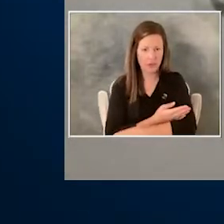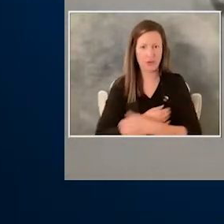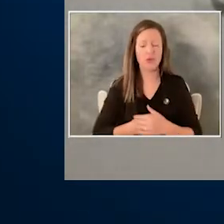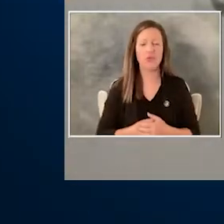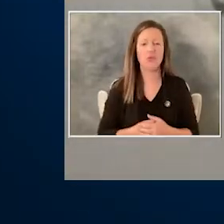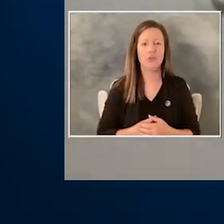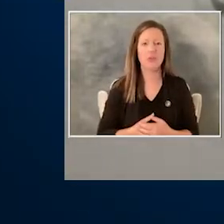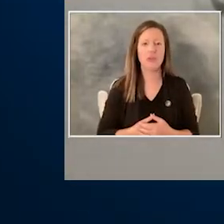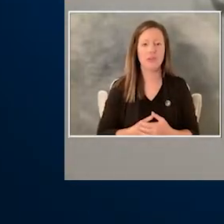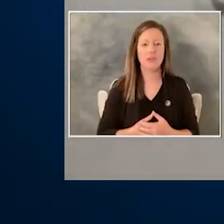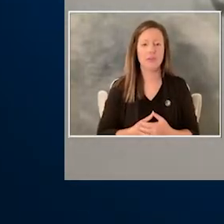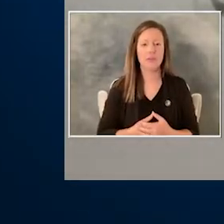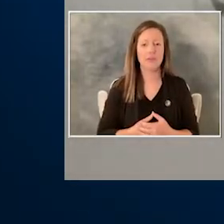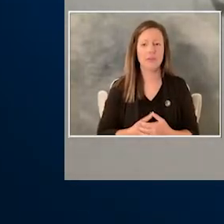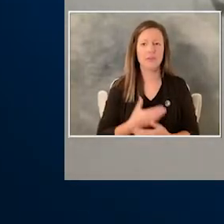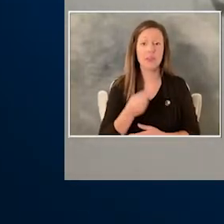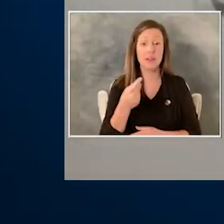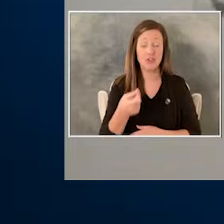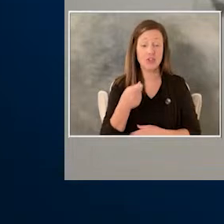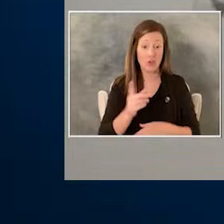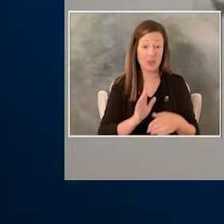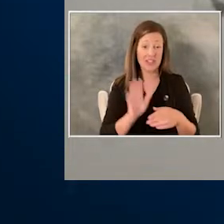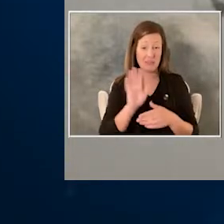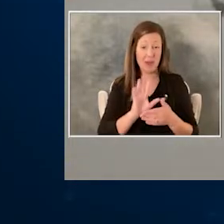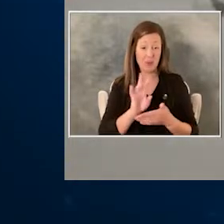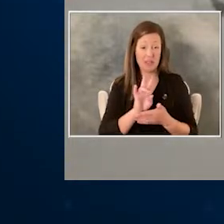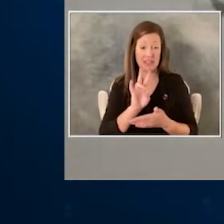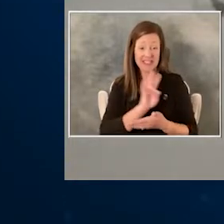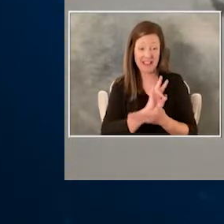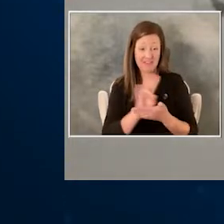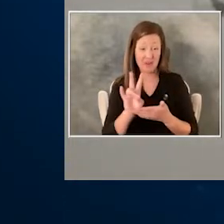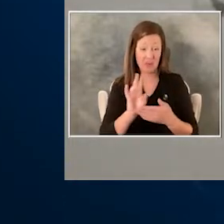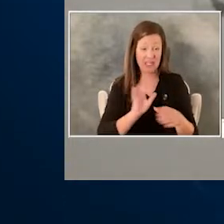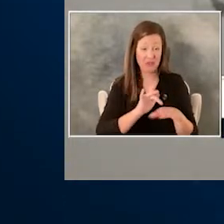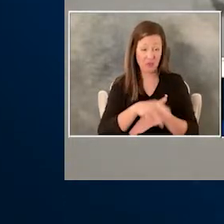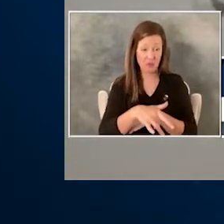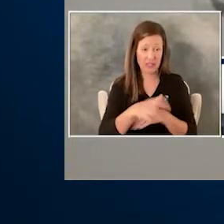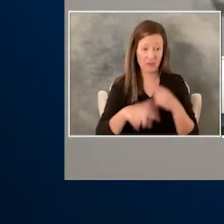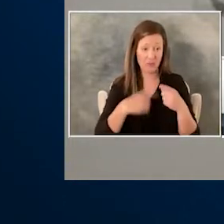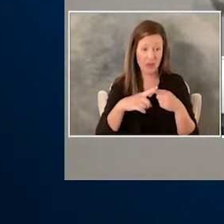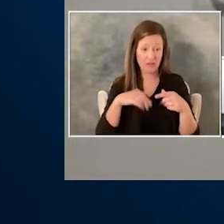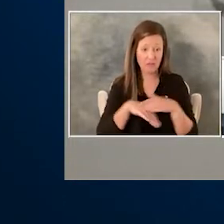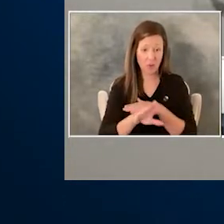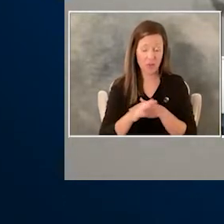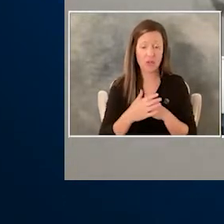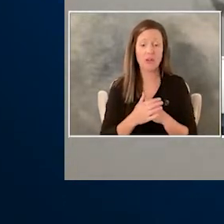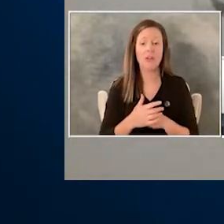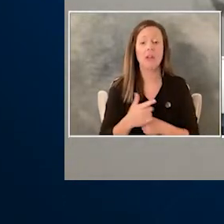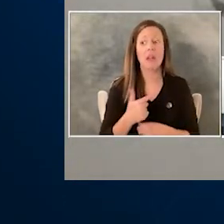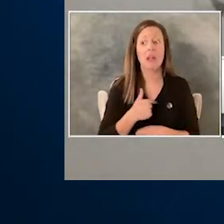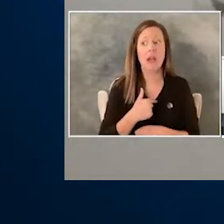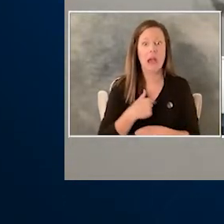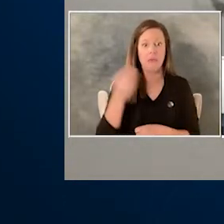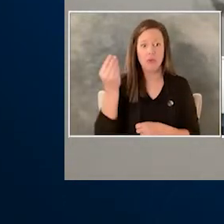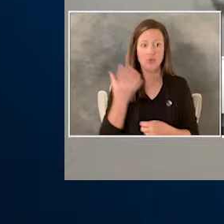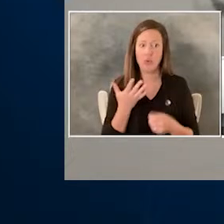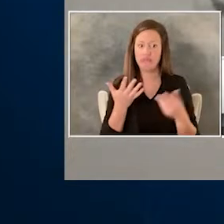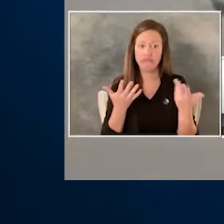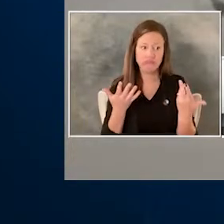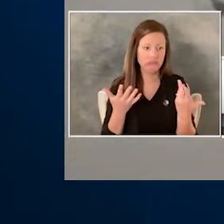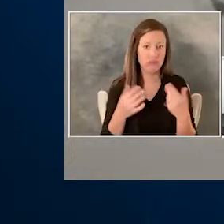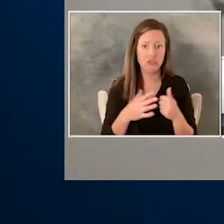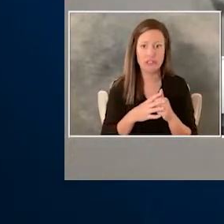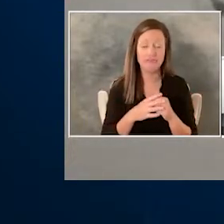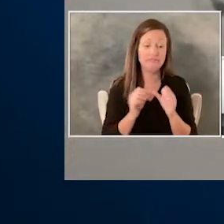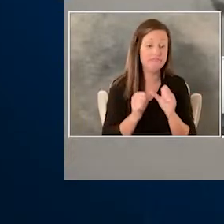she came early, about 7.5 weeks early, and I was told just to keep checking in